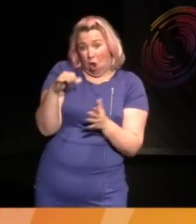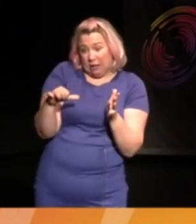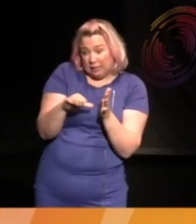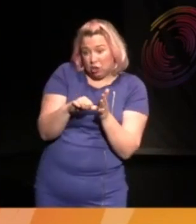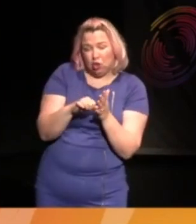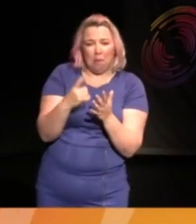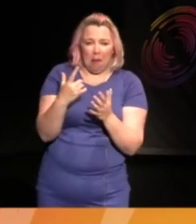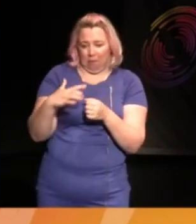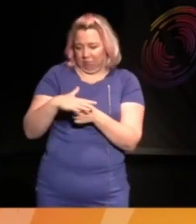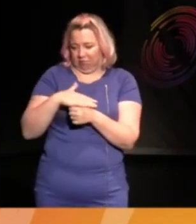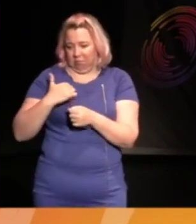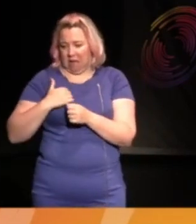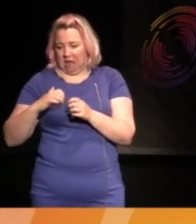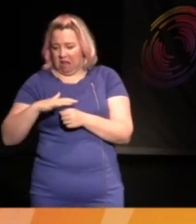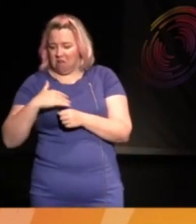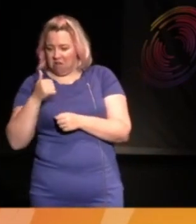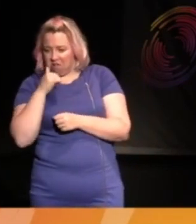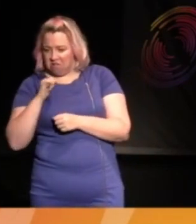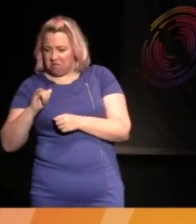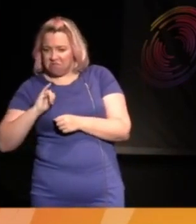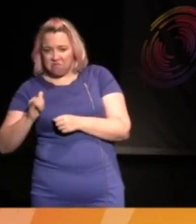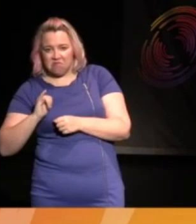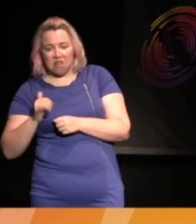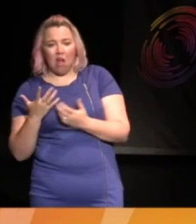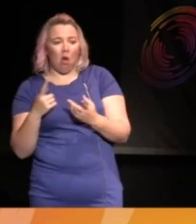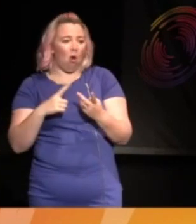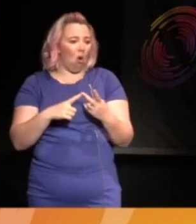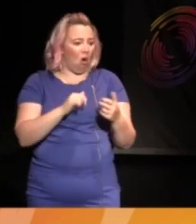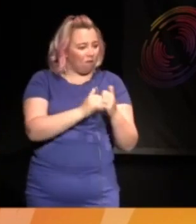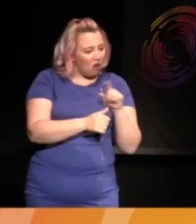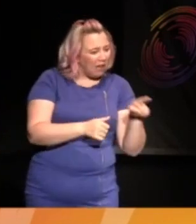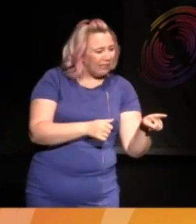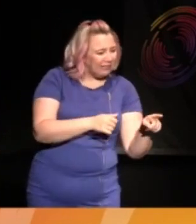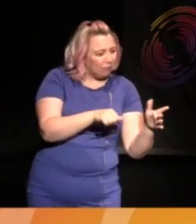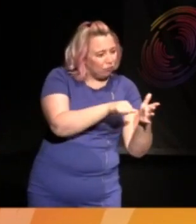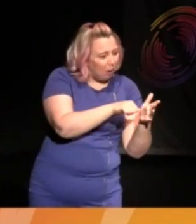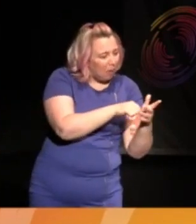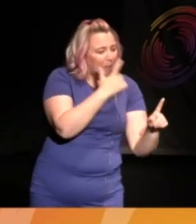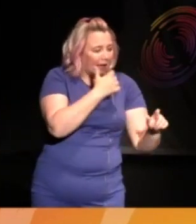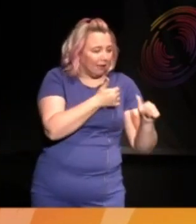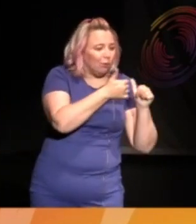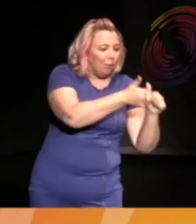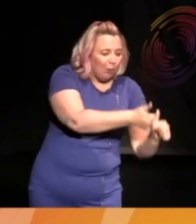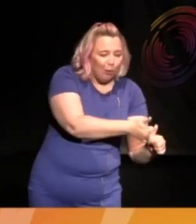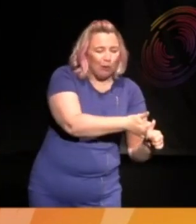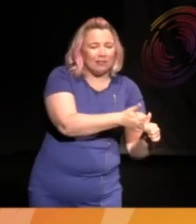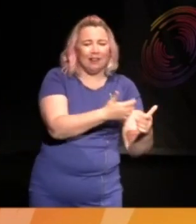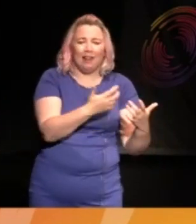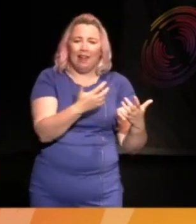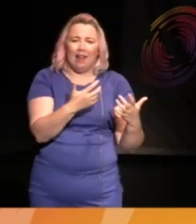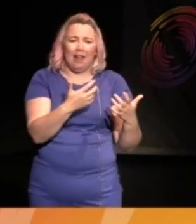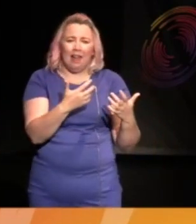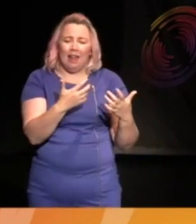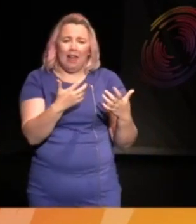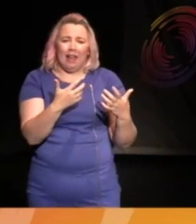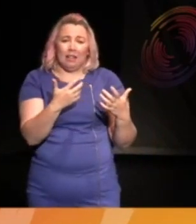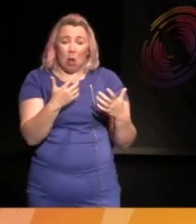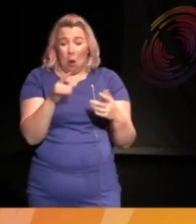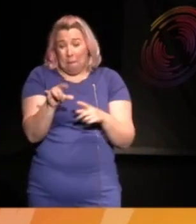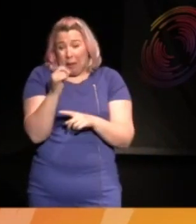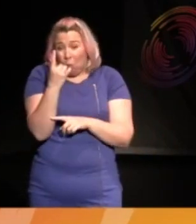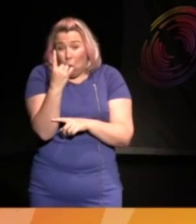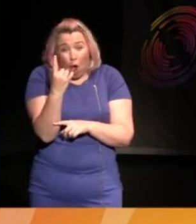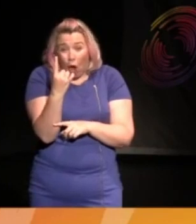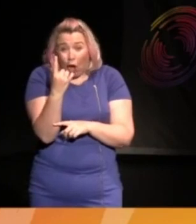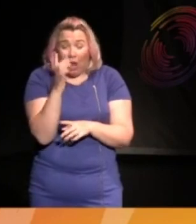to you, or one that through a family or friend connection is particularly personal to you, and go and get